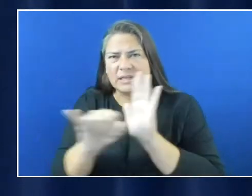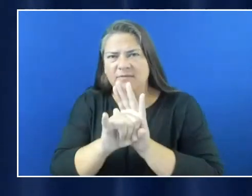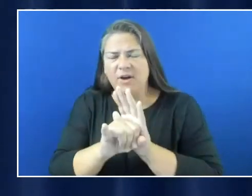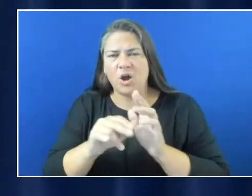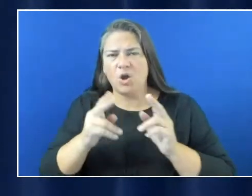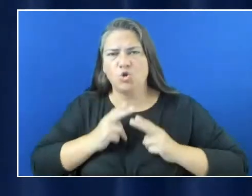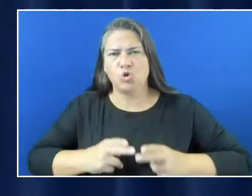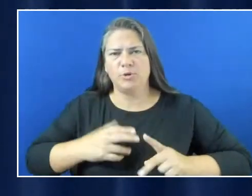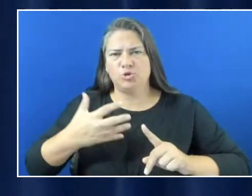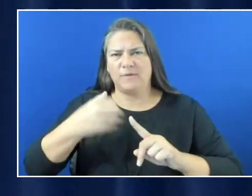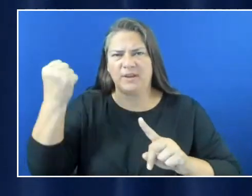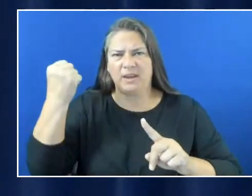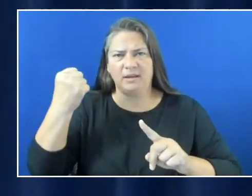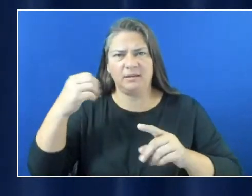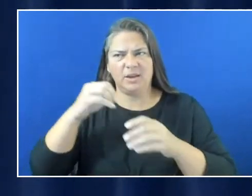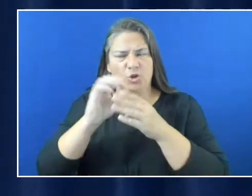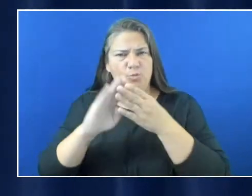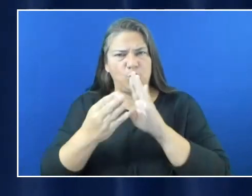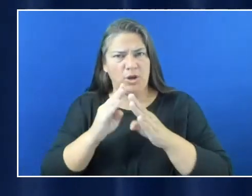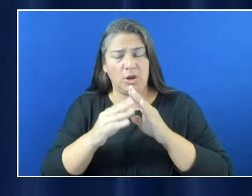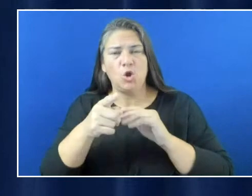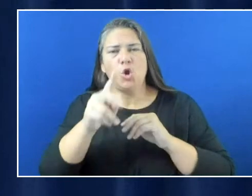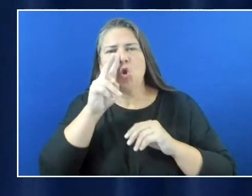communities. You can visit